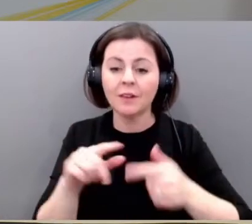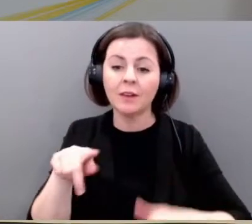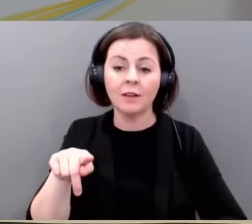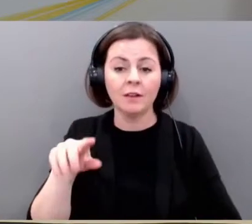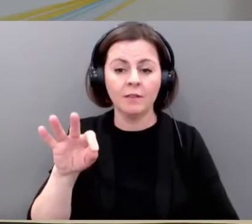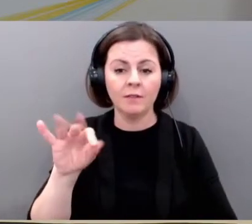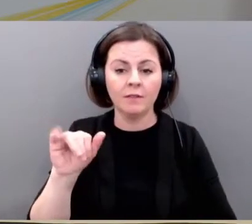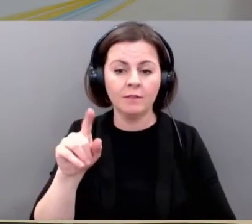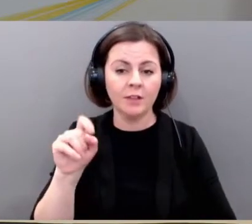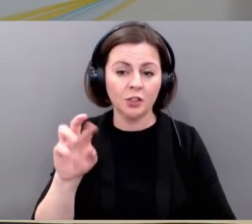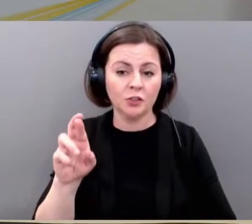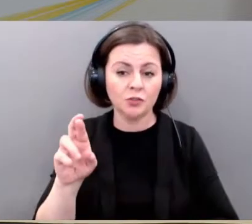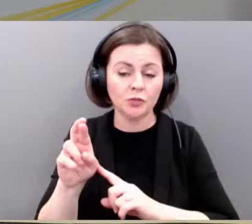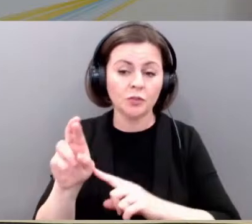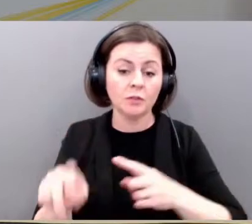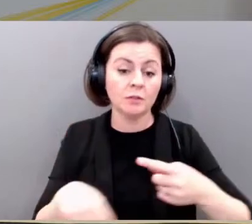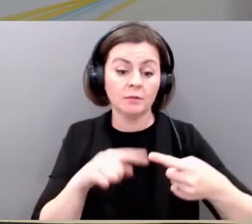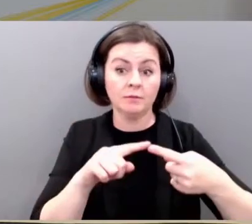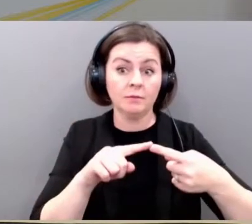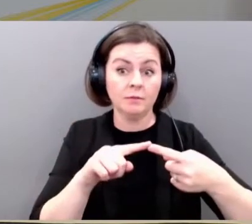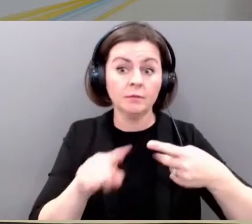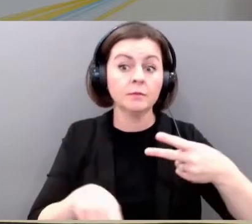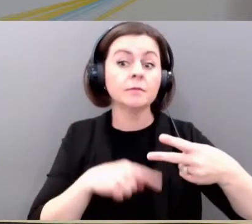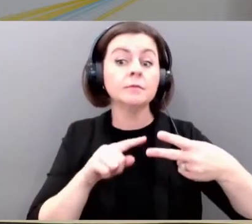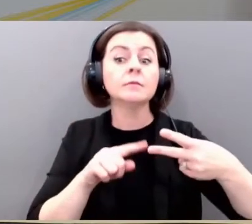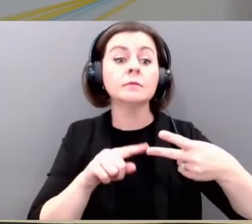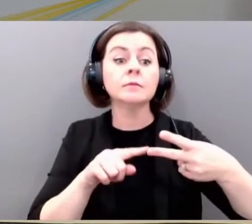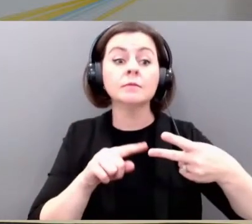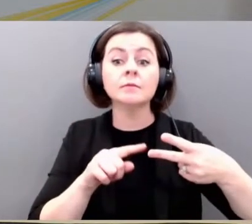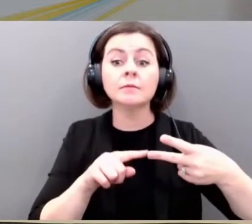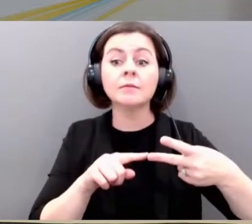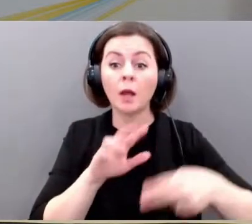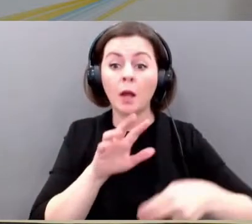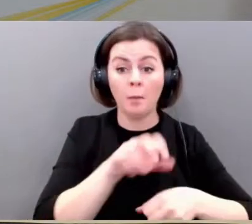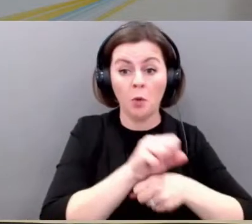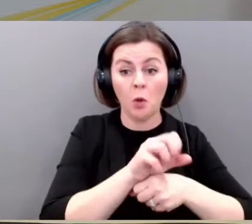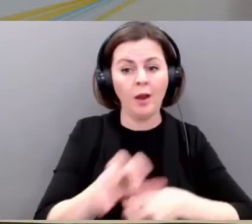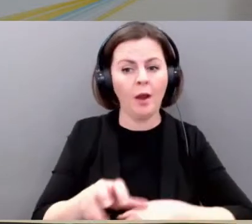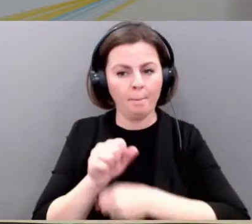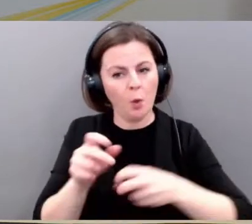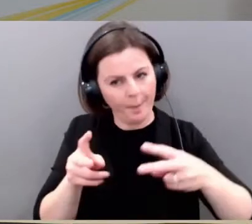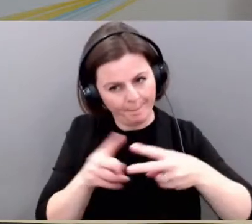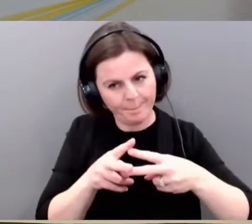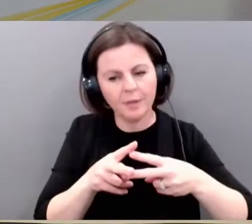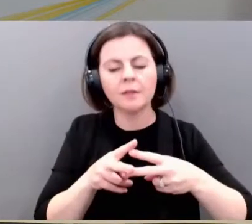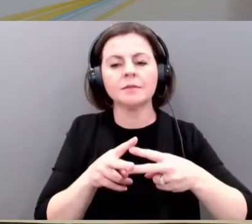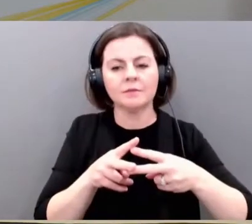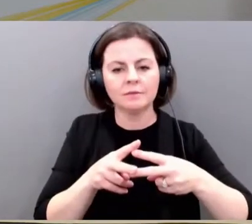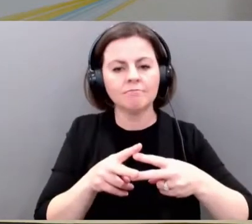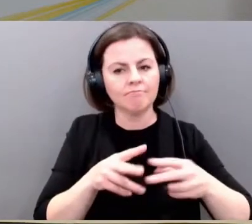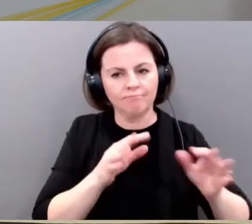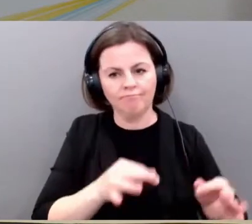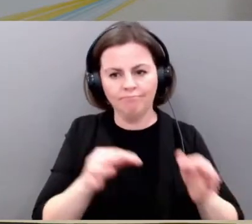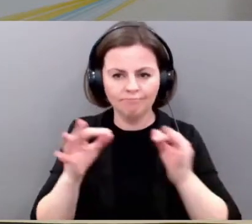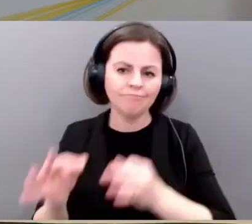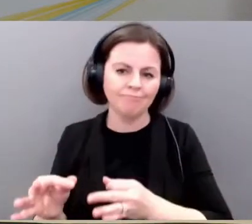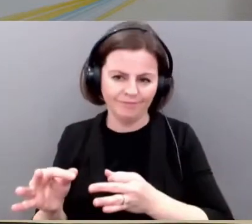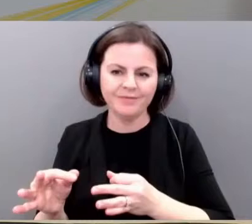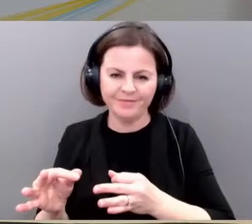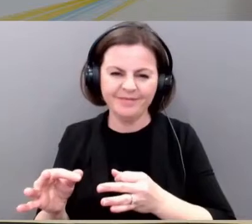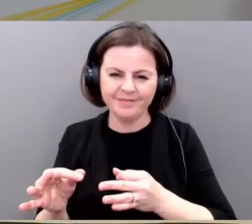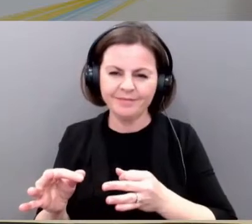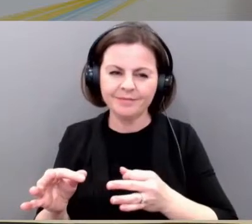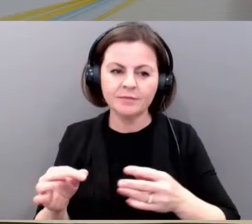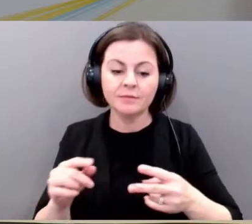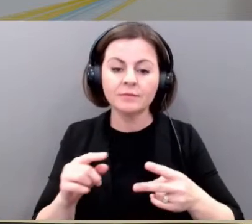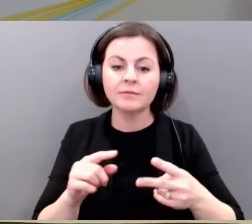for the second dose is going to be really made at the time of your first clinic. And there'll be clinics for